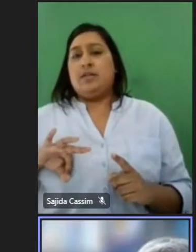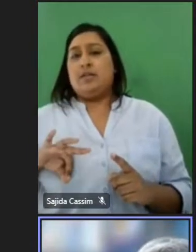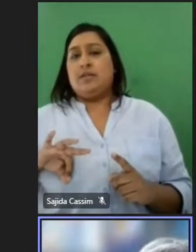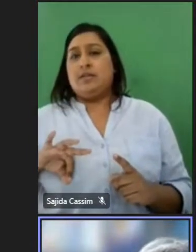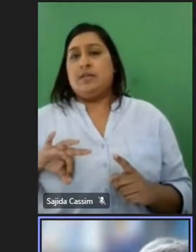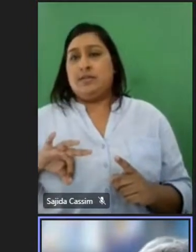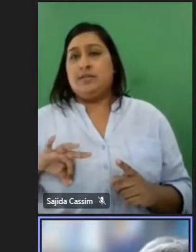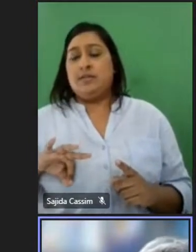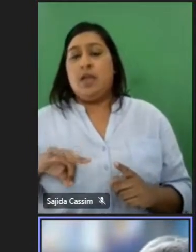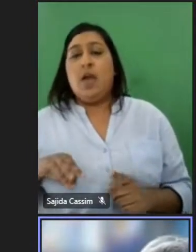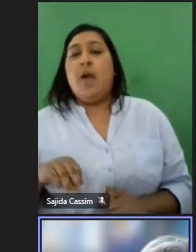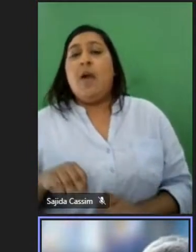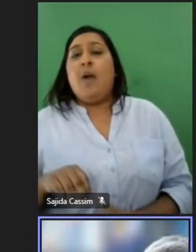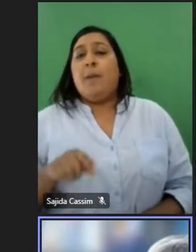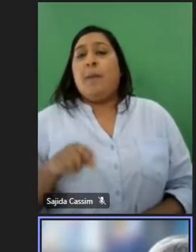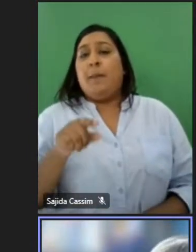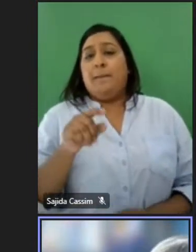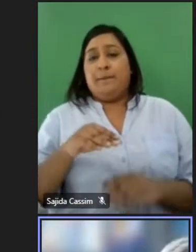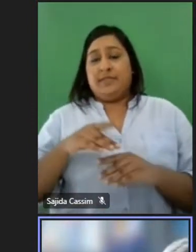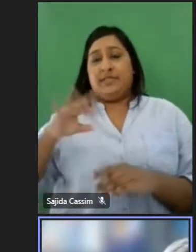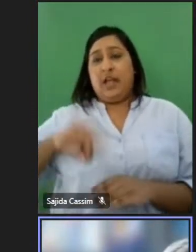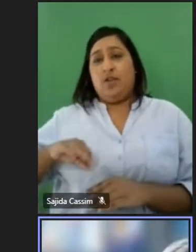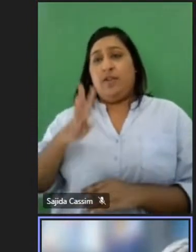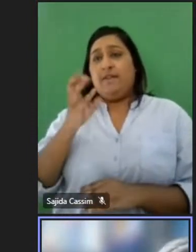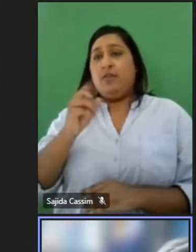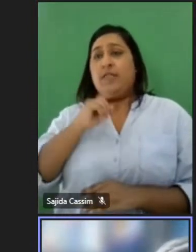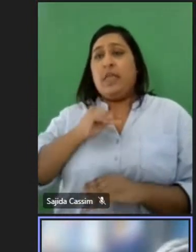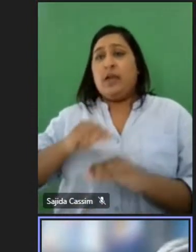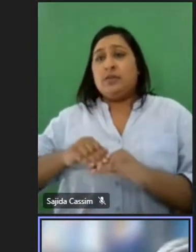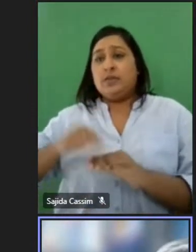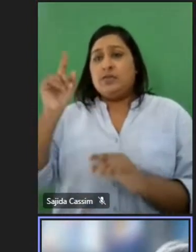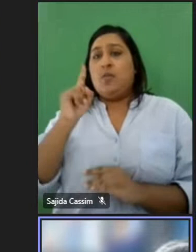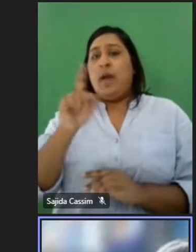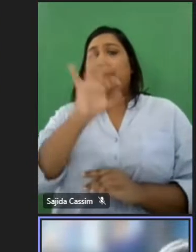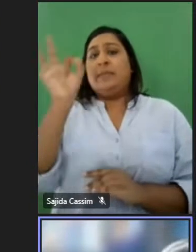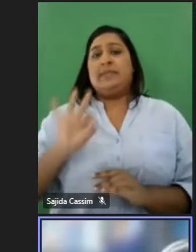than 40,000. Some people didn't know because